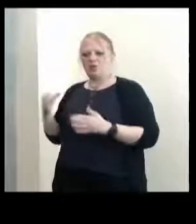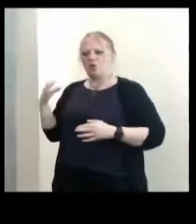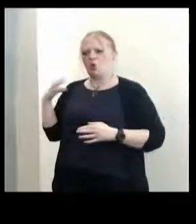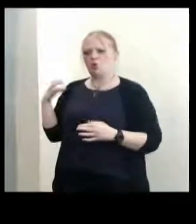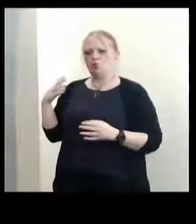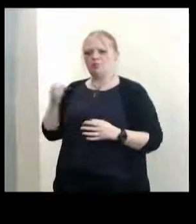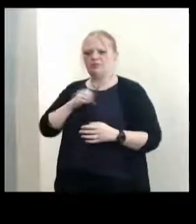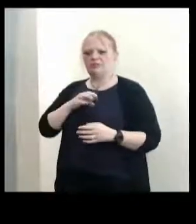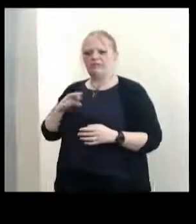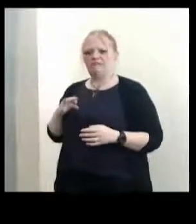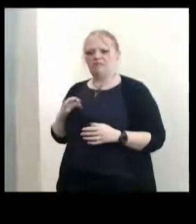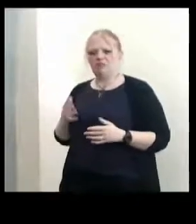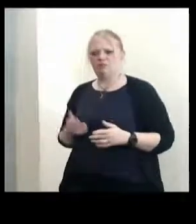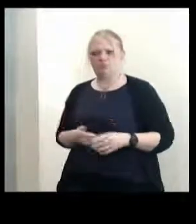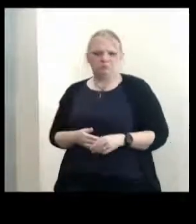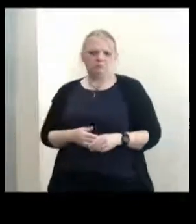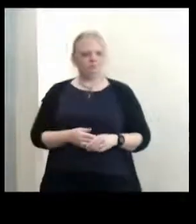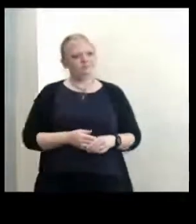at all?